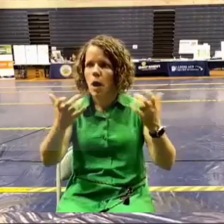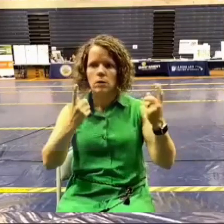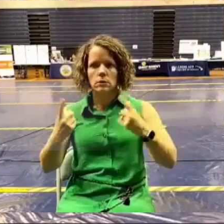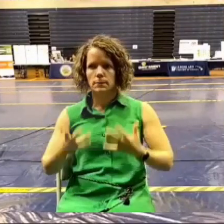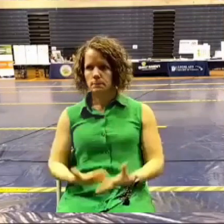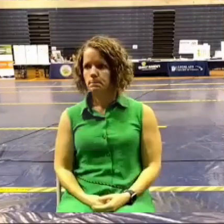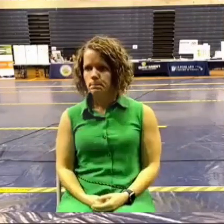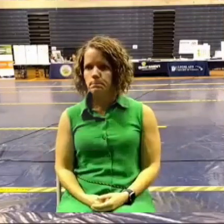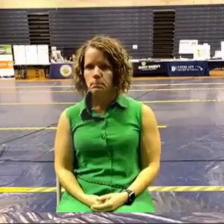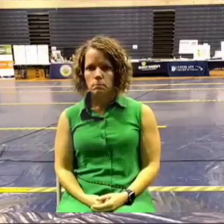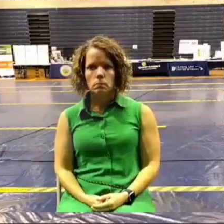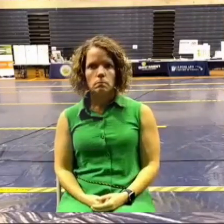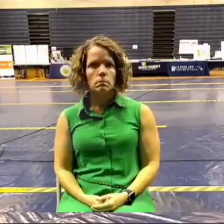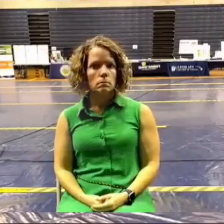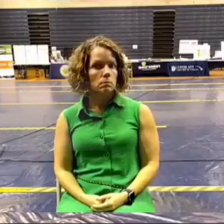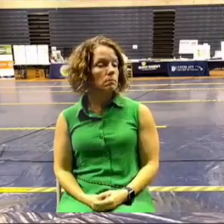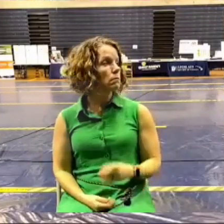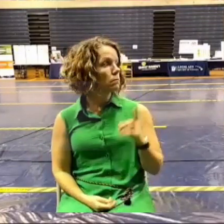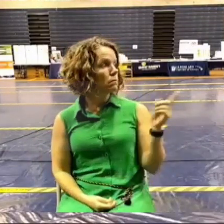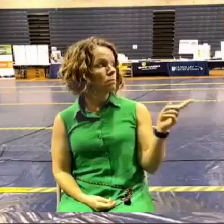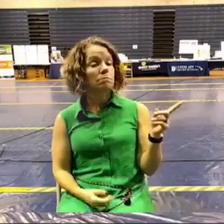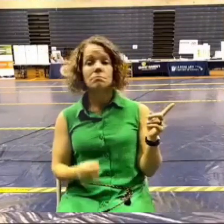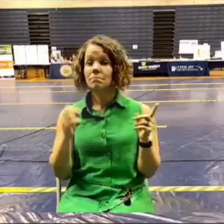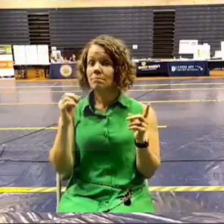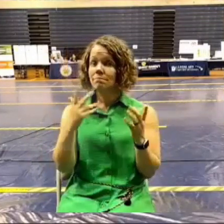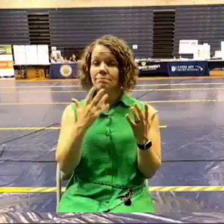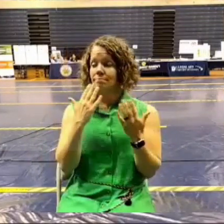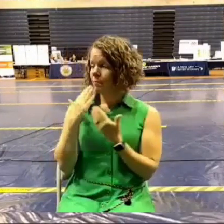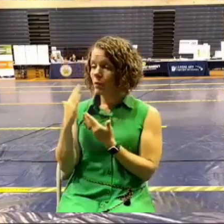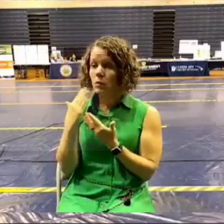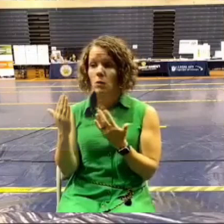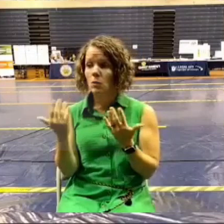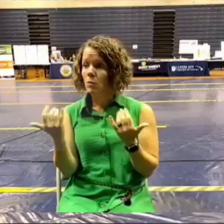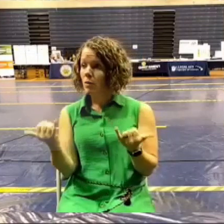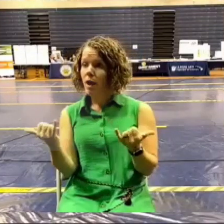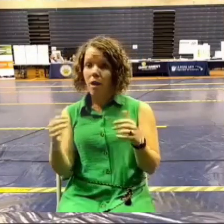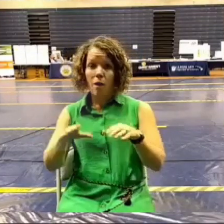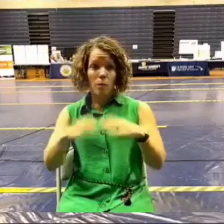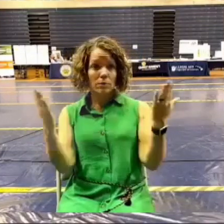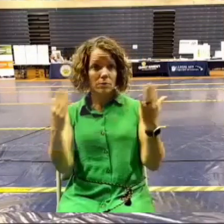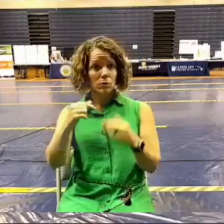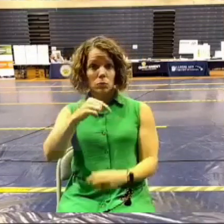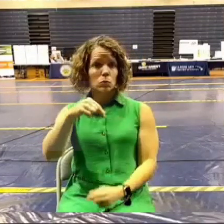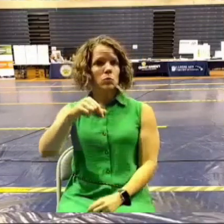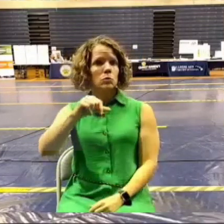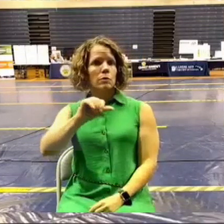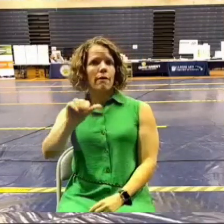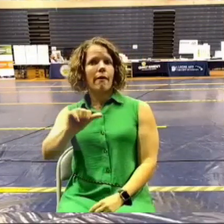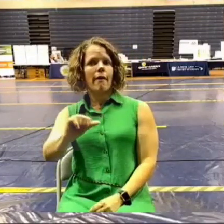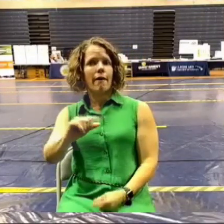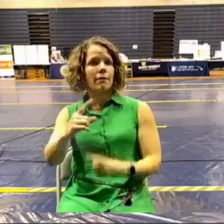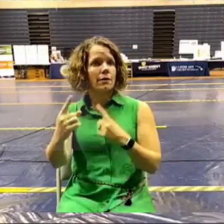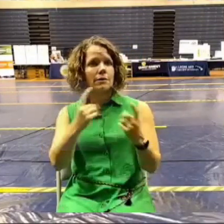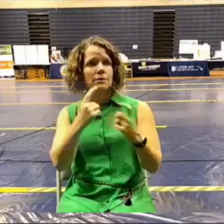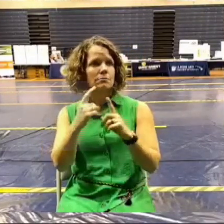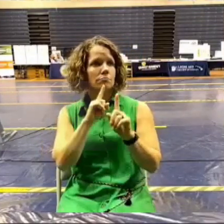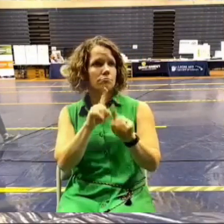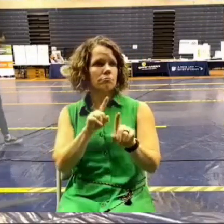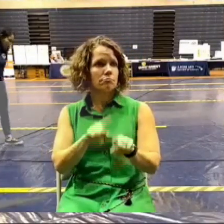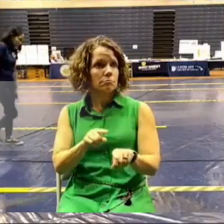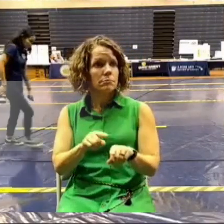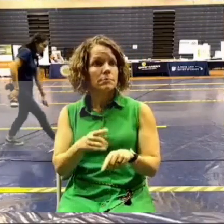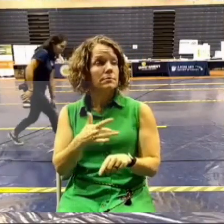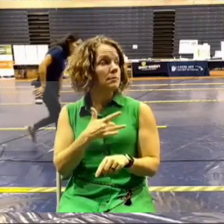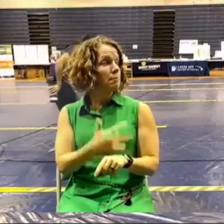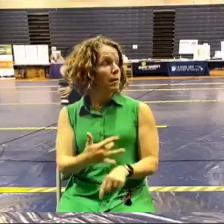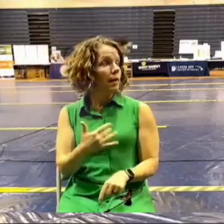Thank you, Mayor. At this time, we're going to see how we can help with any questions you have. Ordinarily, we would run more